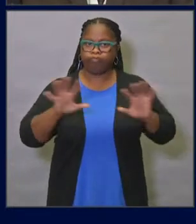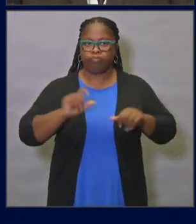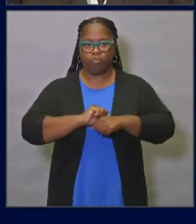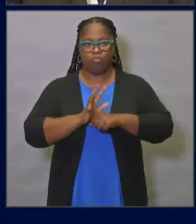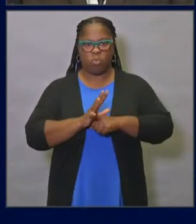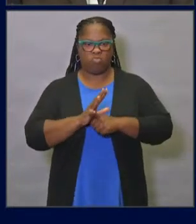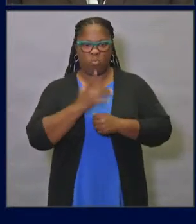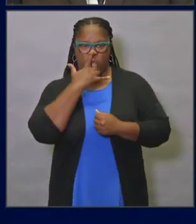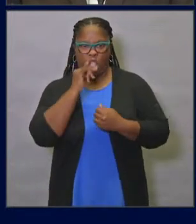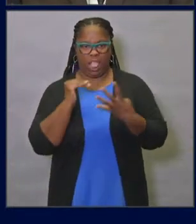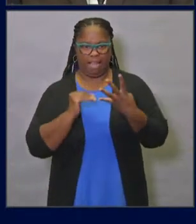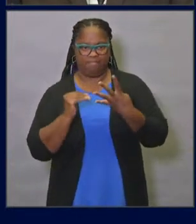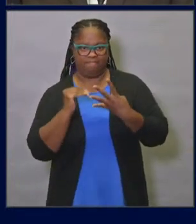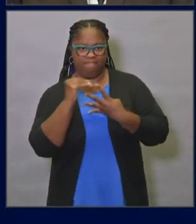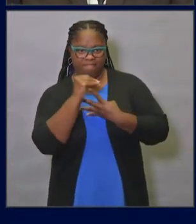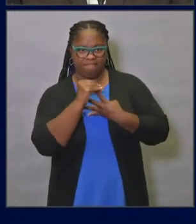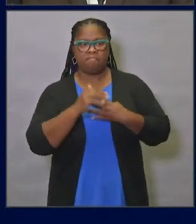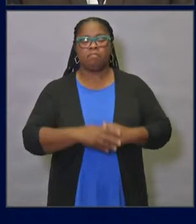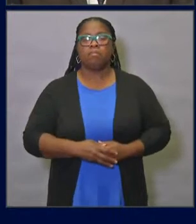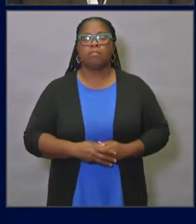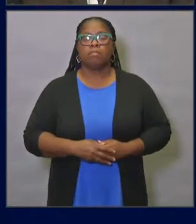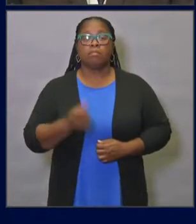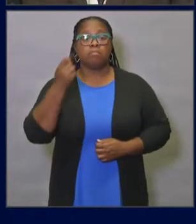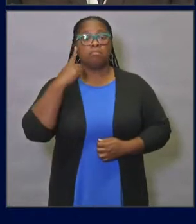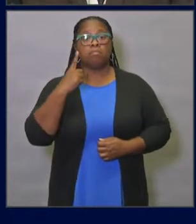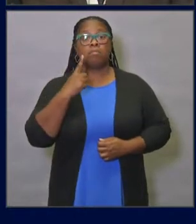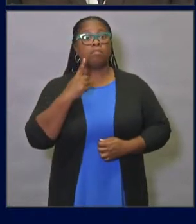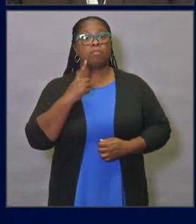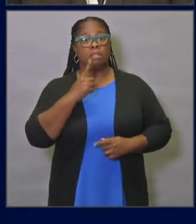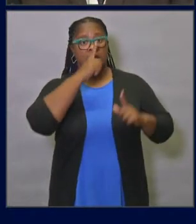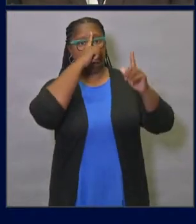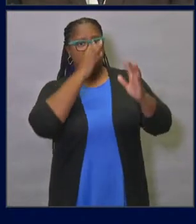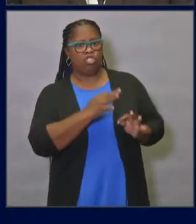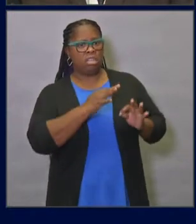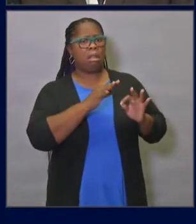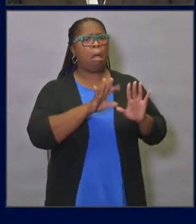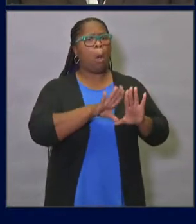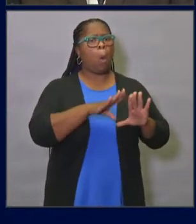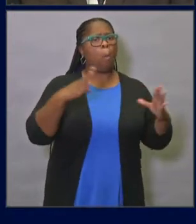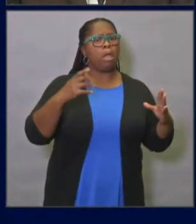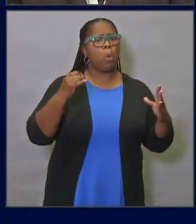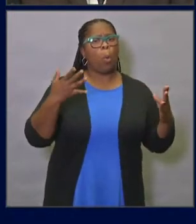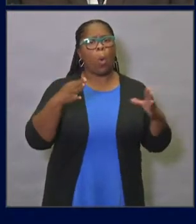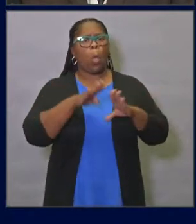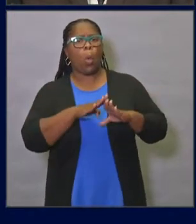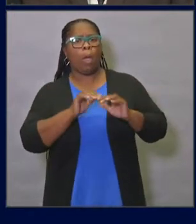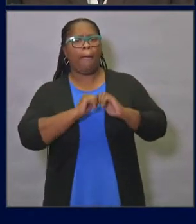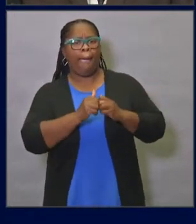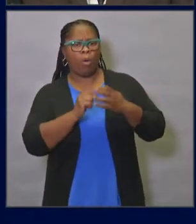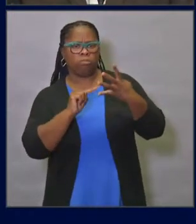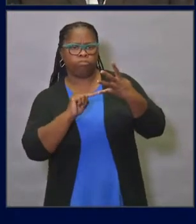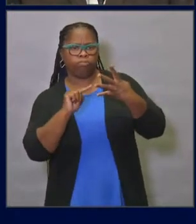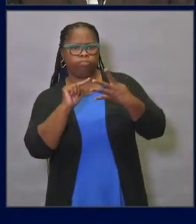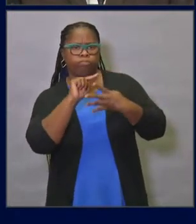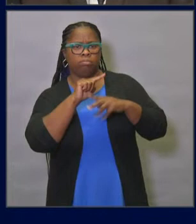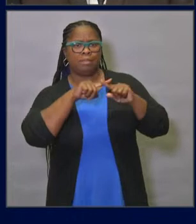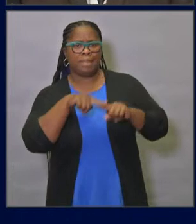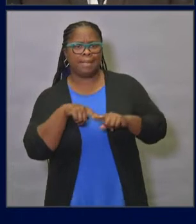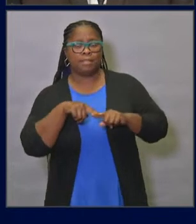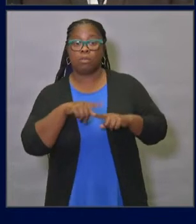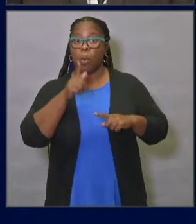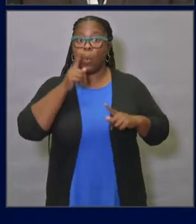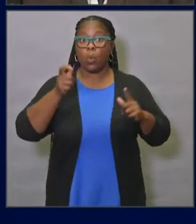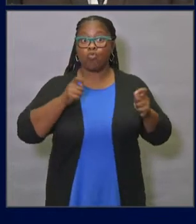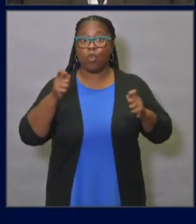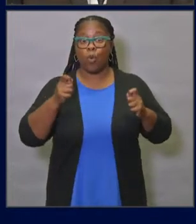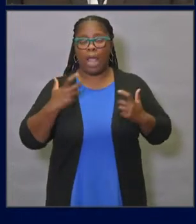for each county to consider. However, the ultimate decision about sector reopenings will remain under the purview of the county health officer orders that